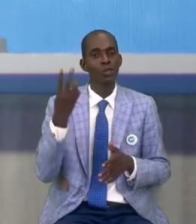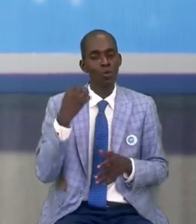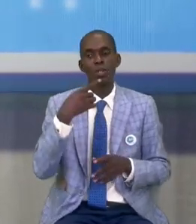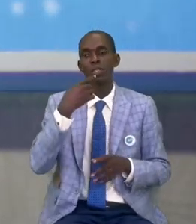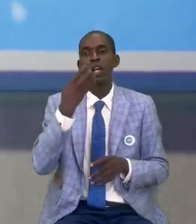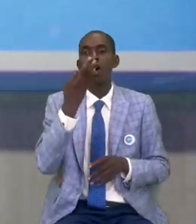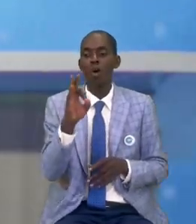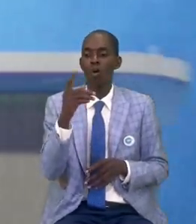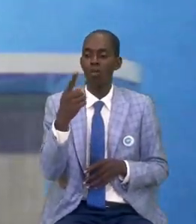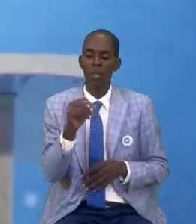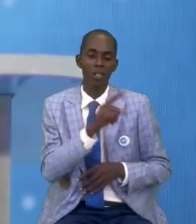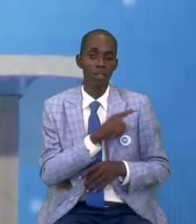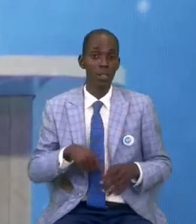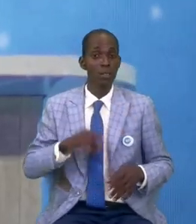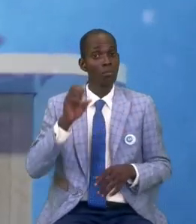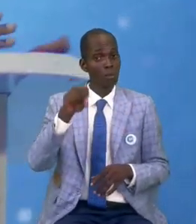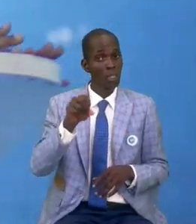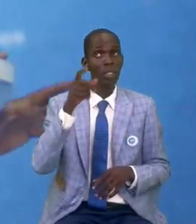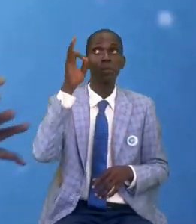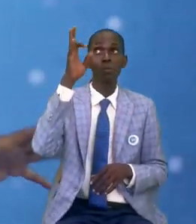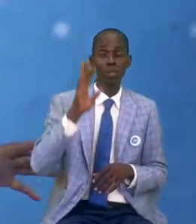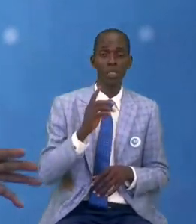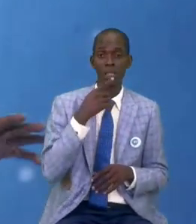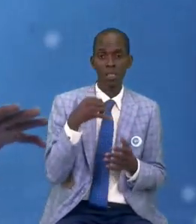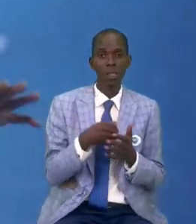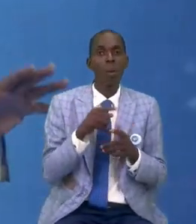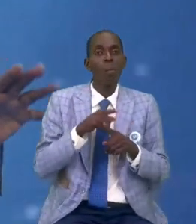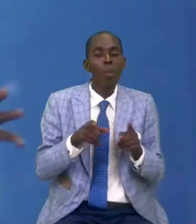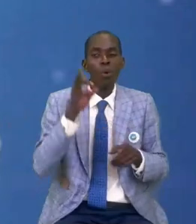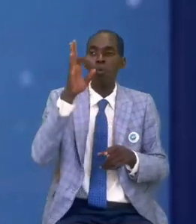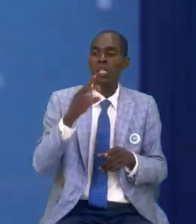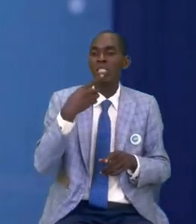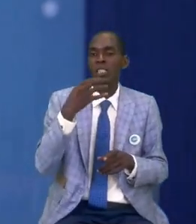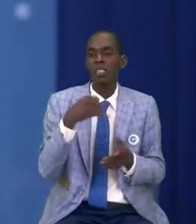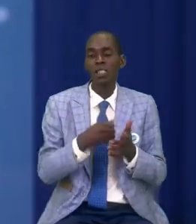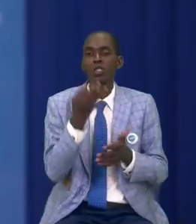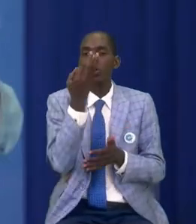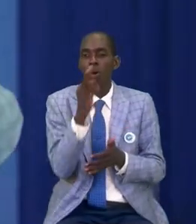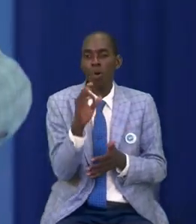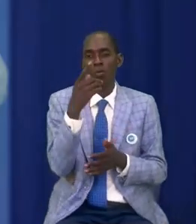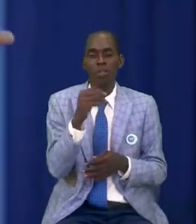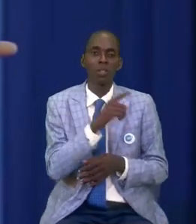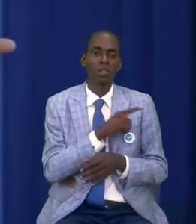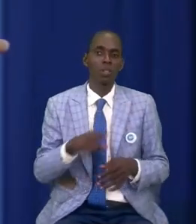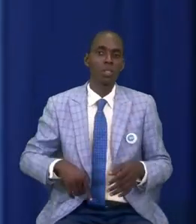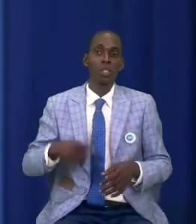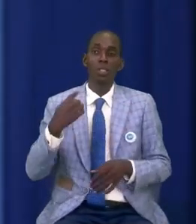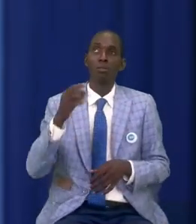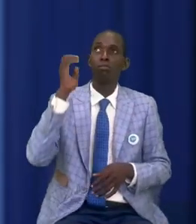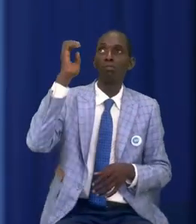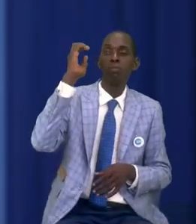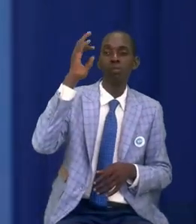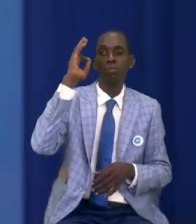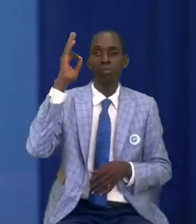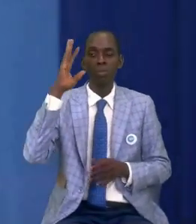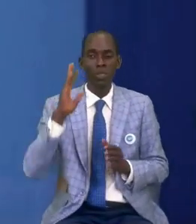spoken by the Lord. The evangelist said it, but don't let that limit your miracle. The evangelist was just the mouthpiece of